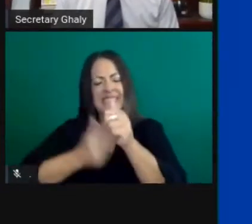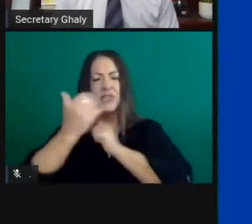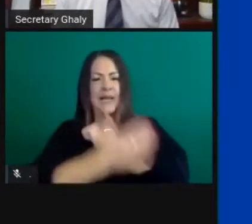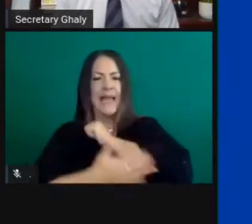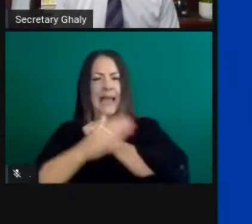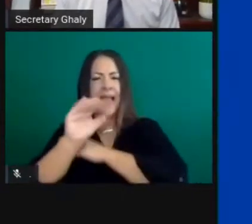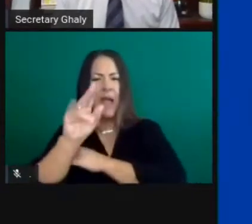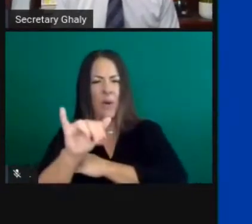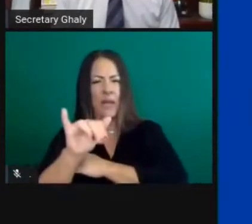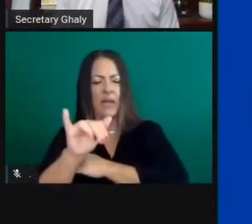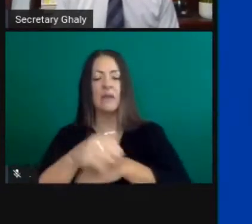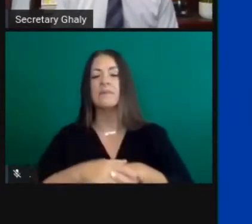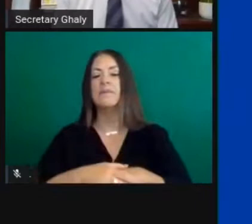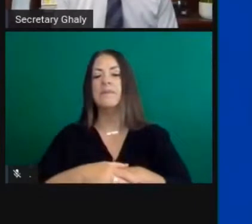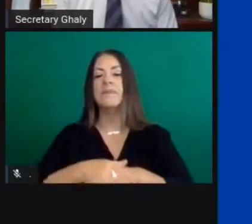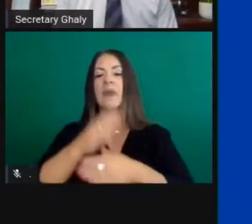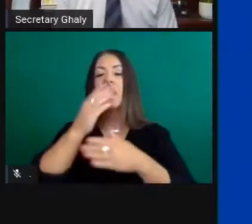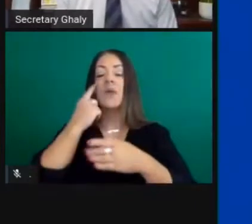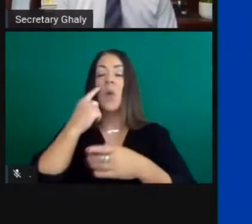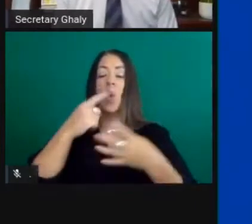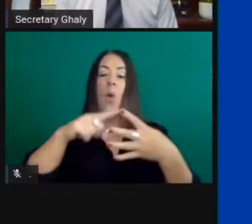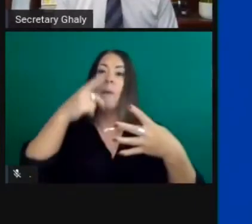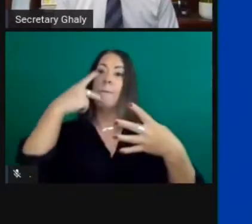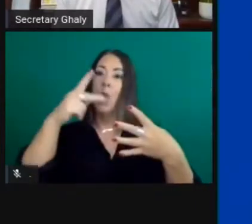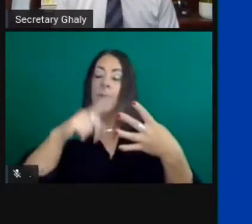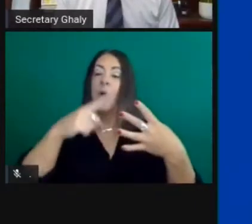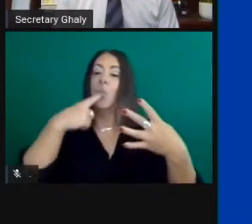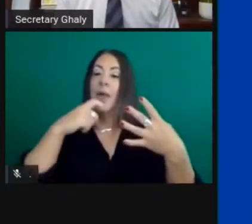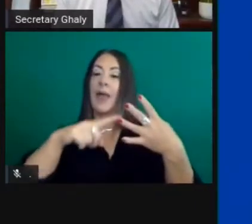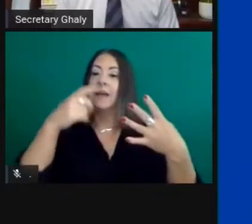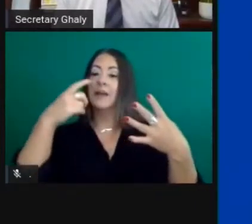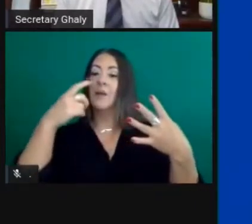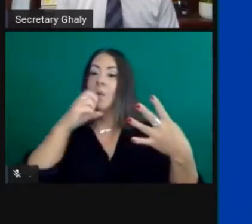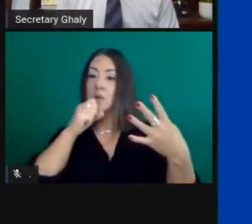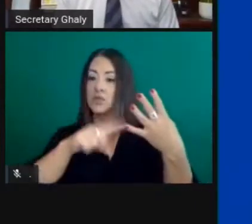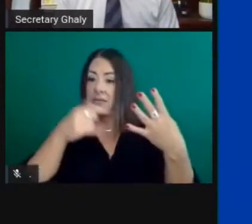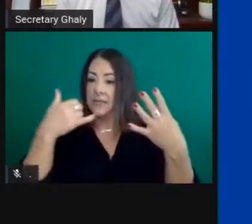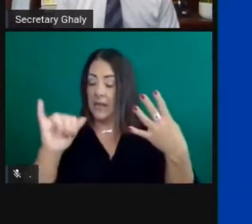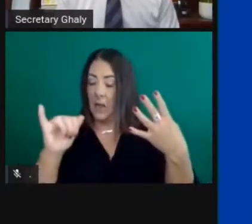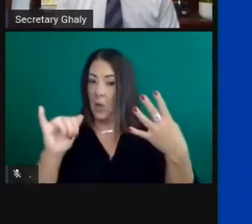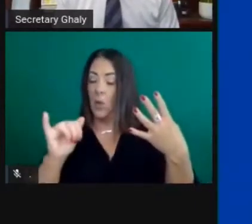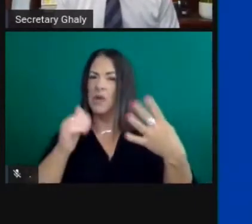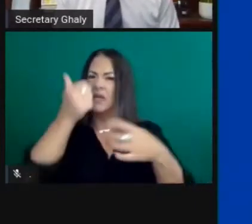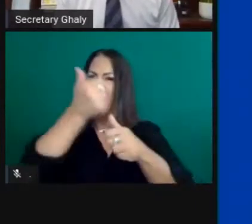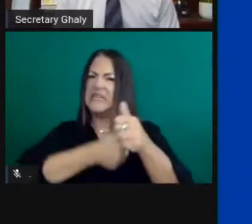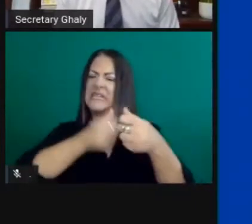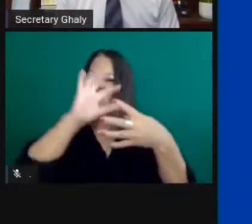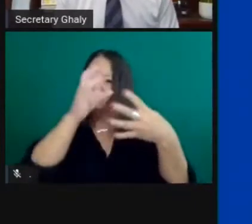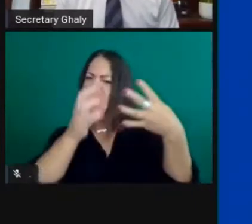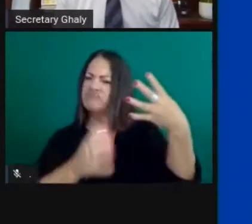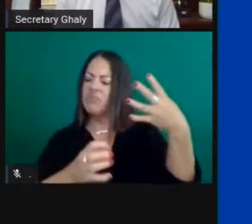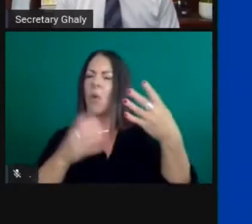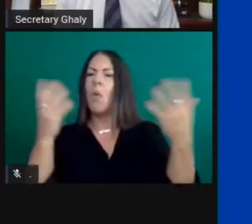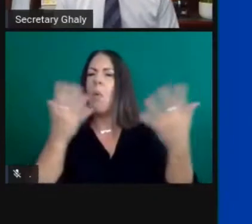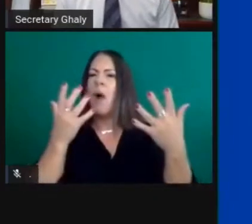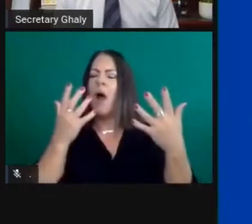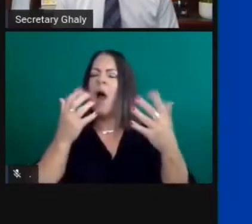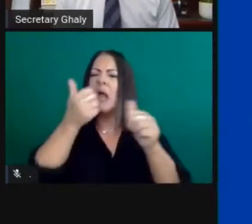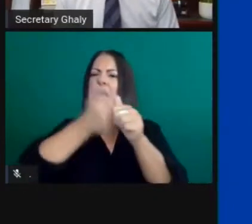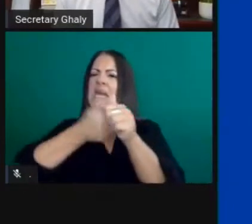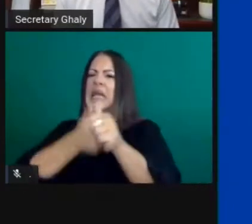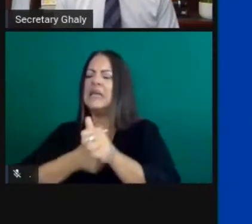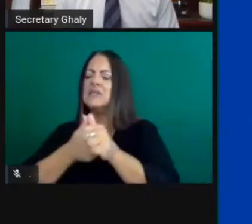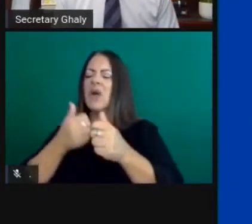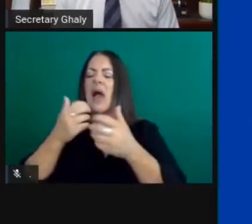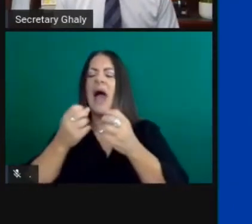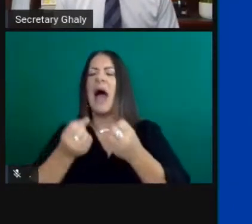people are starting to talk about purple tier, red tier, orange tier, and yellow tier. That I wanted to, before we get into where we